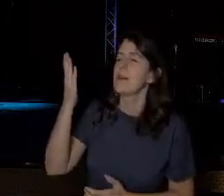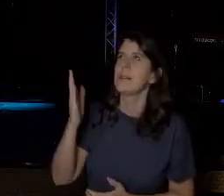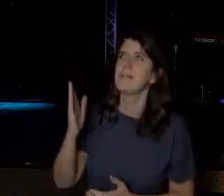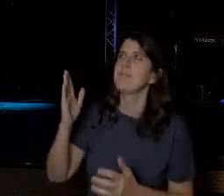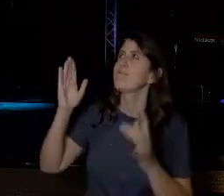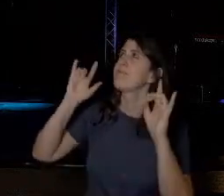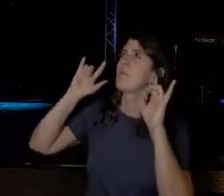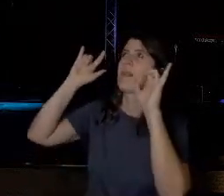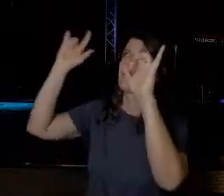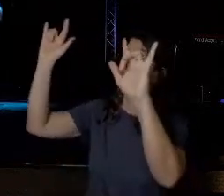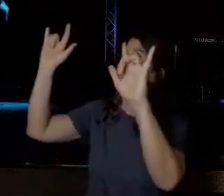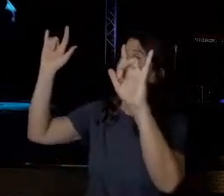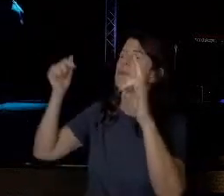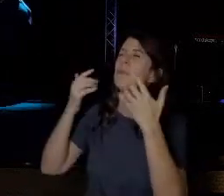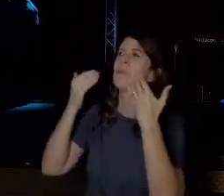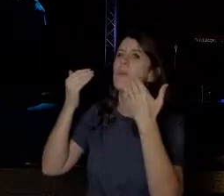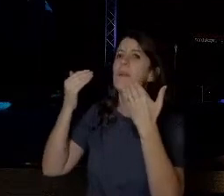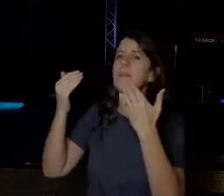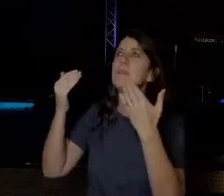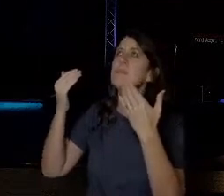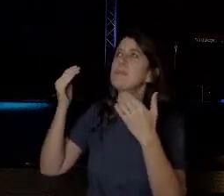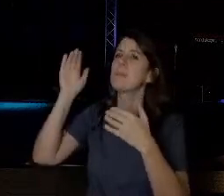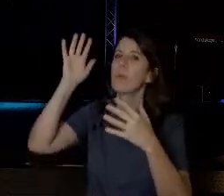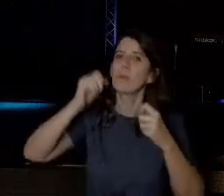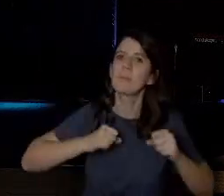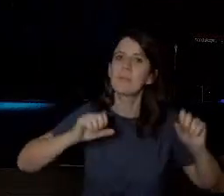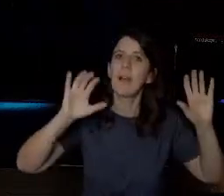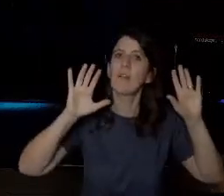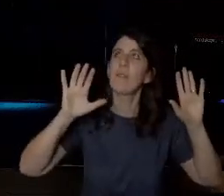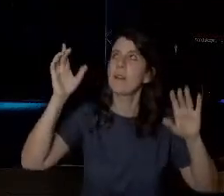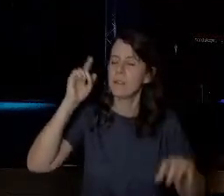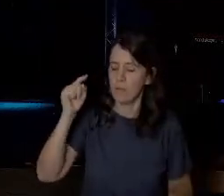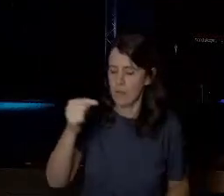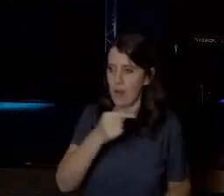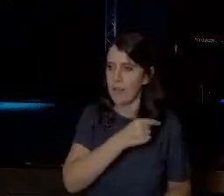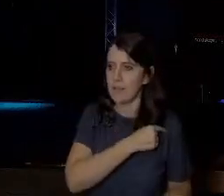we love you, and we are grateful for the sacrifice that you have made for us.